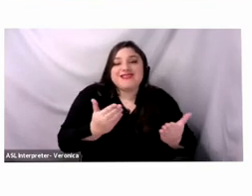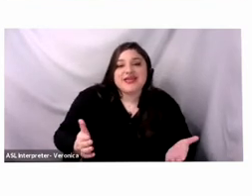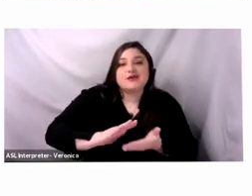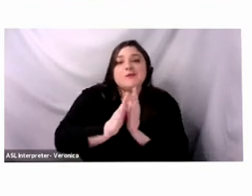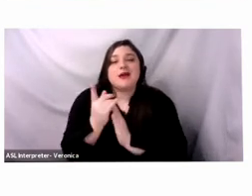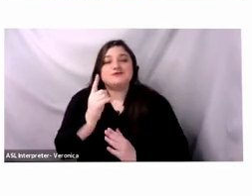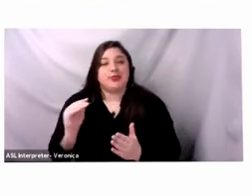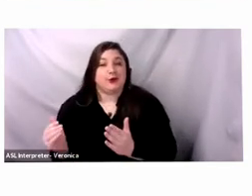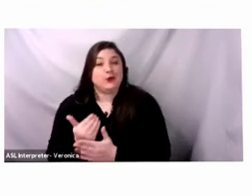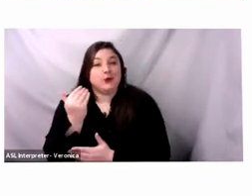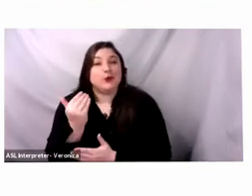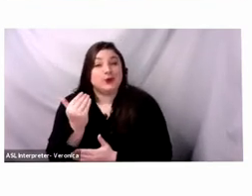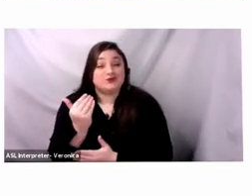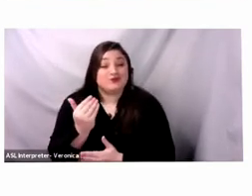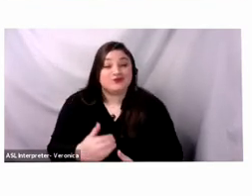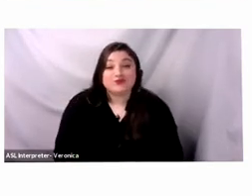You get me? So